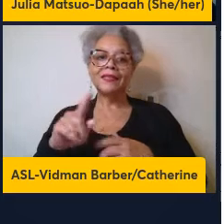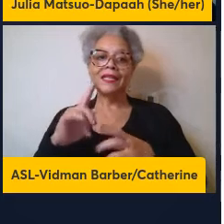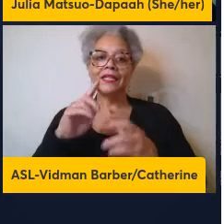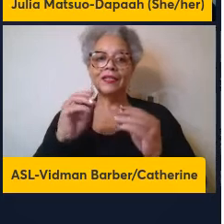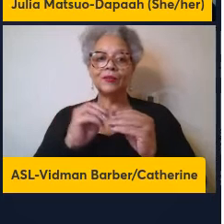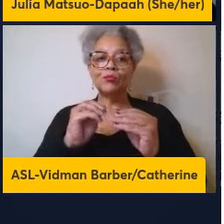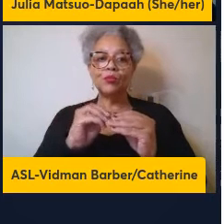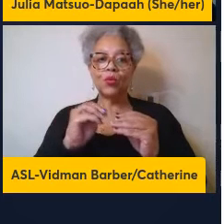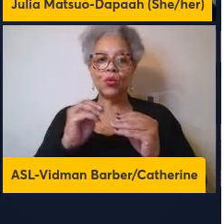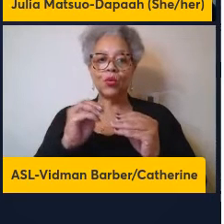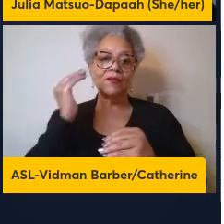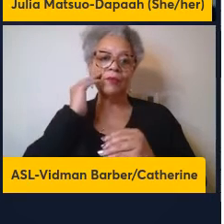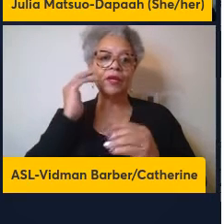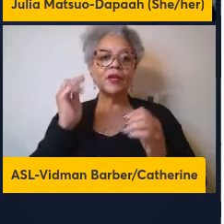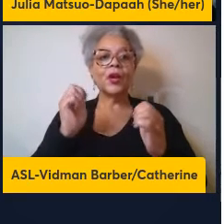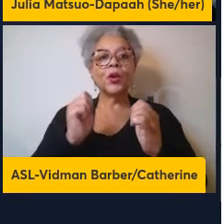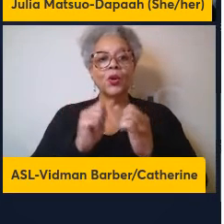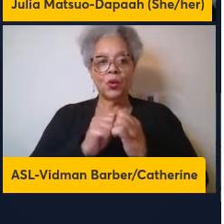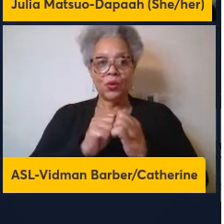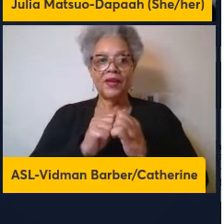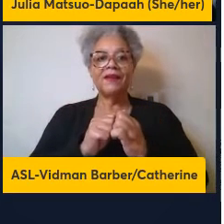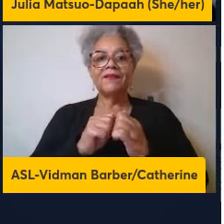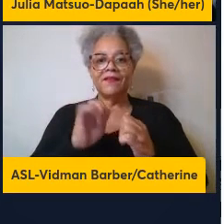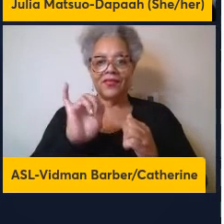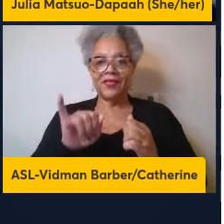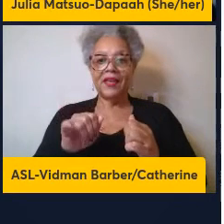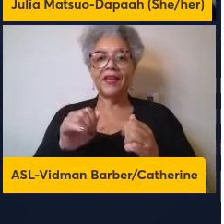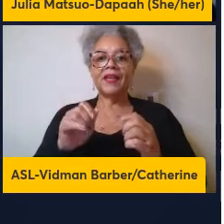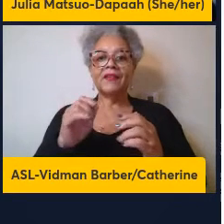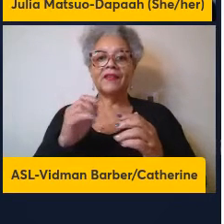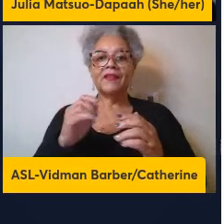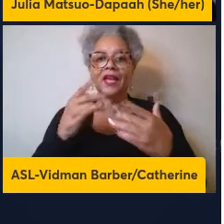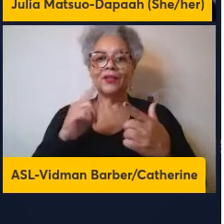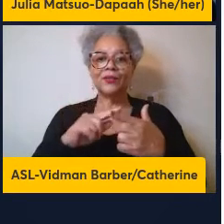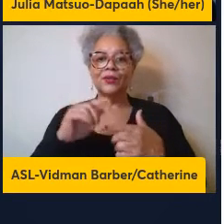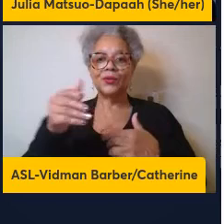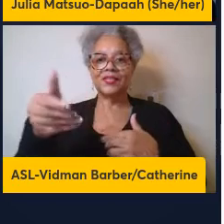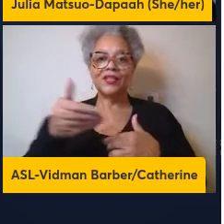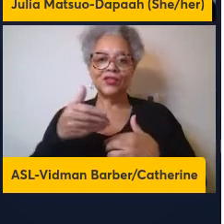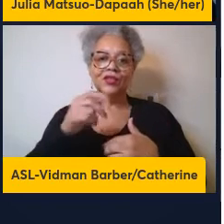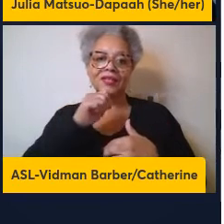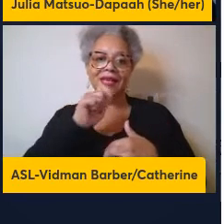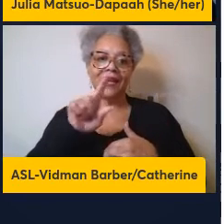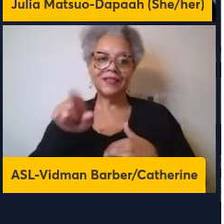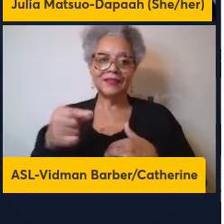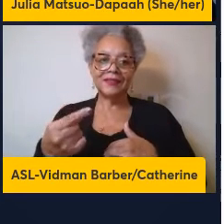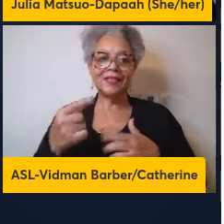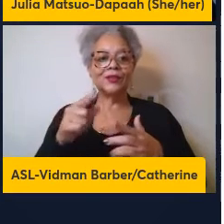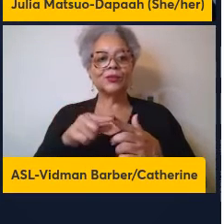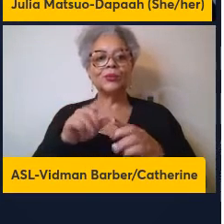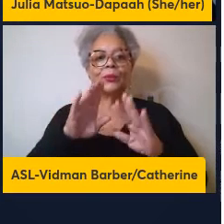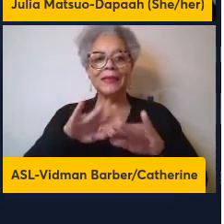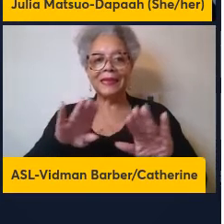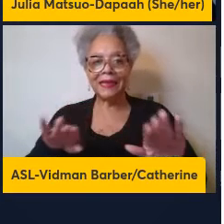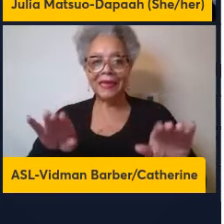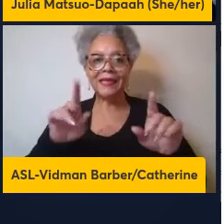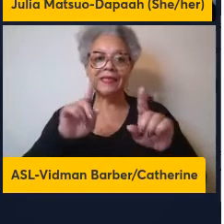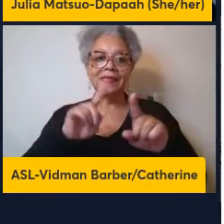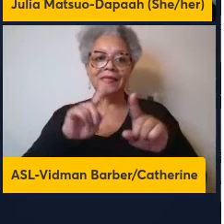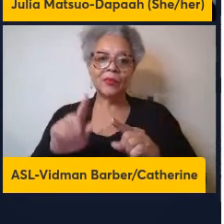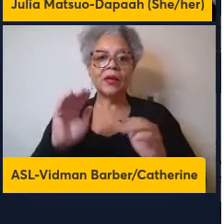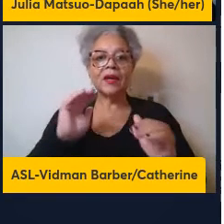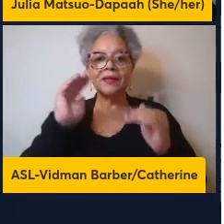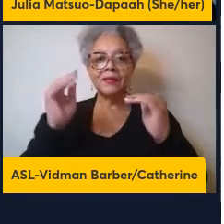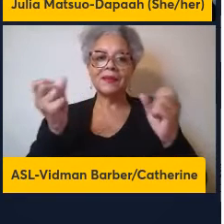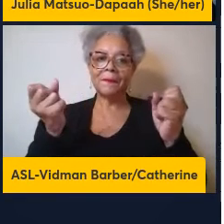public, thanks to works like cell cell work, which introduce not just kids, but a lot of